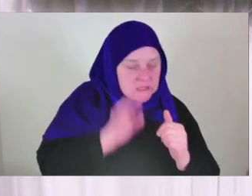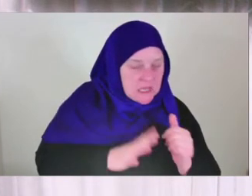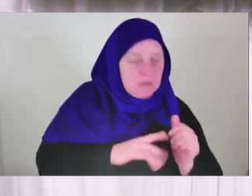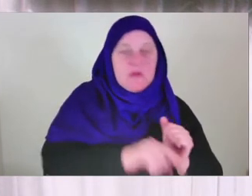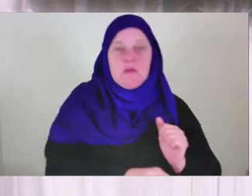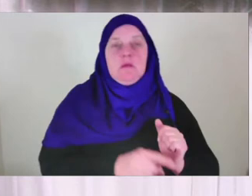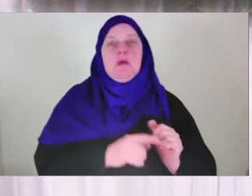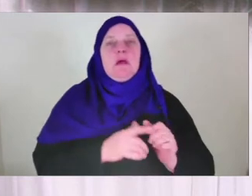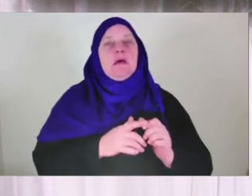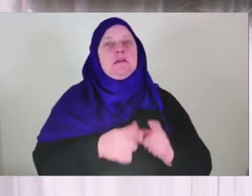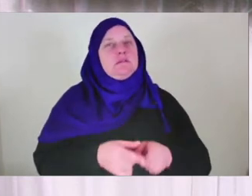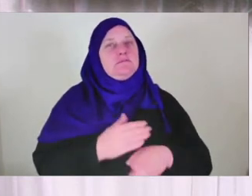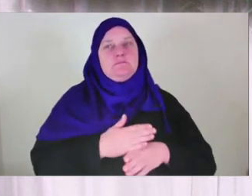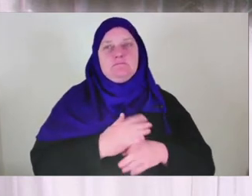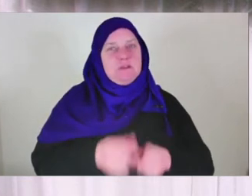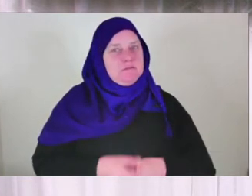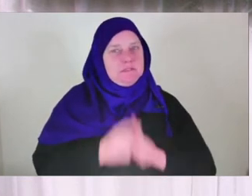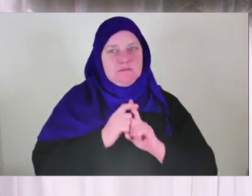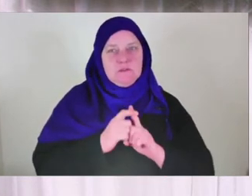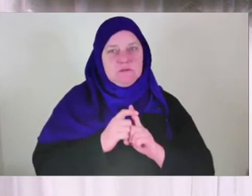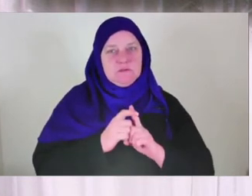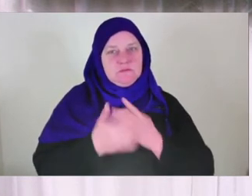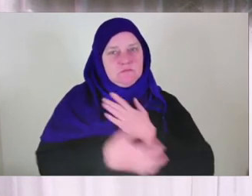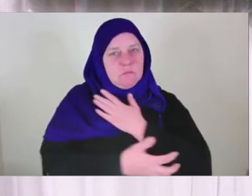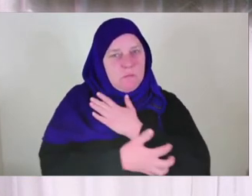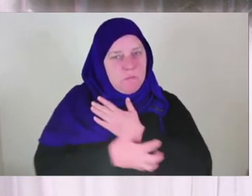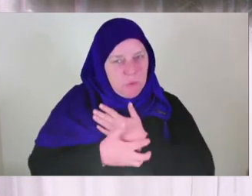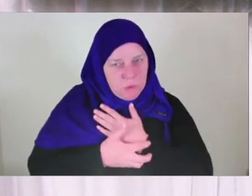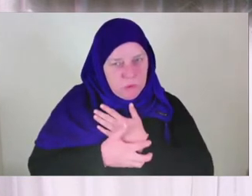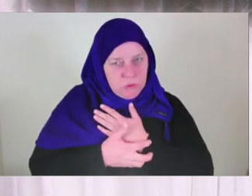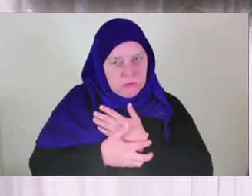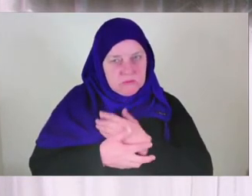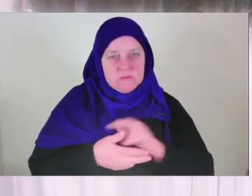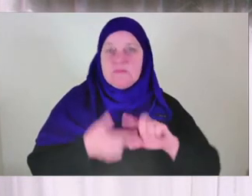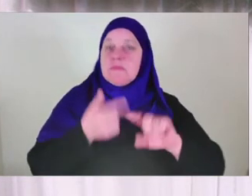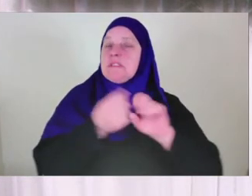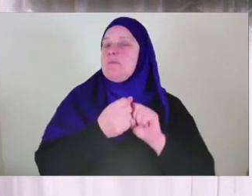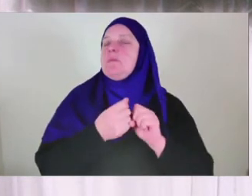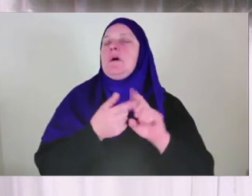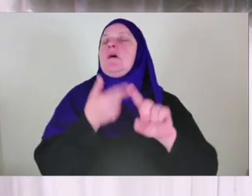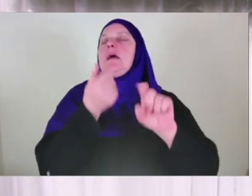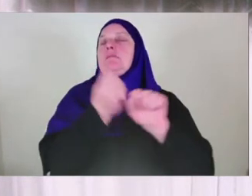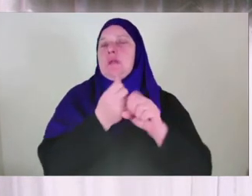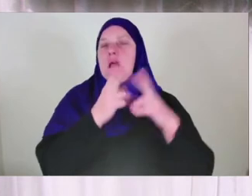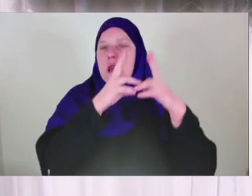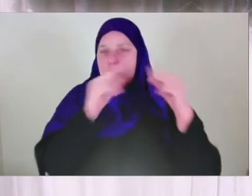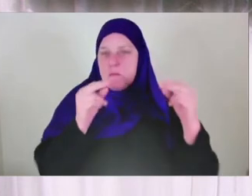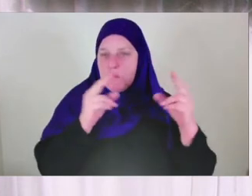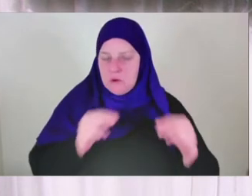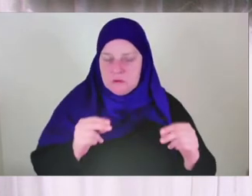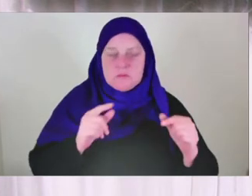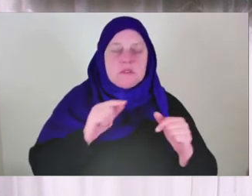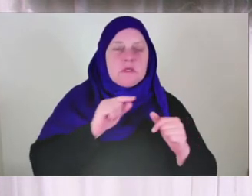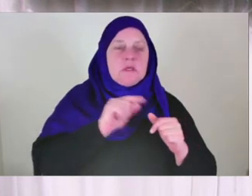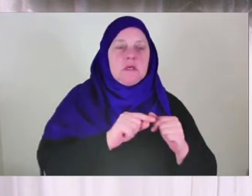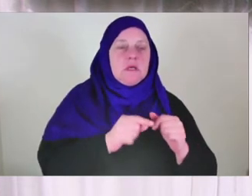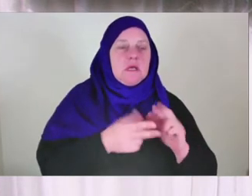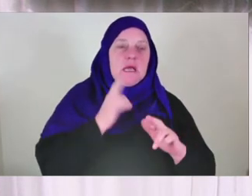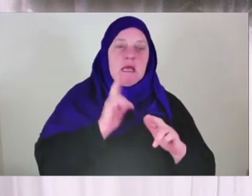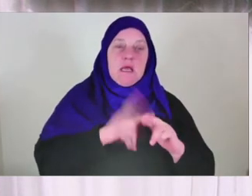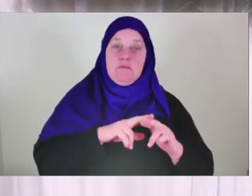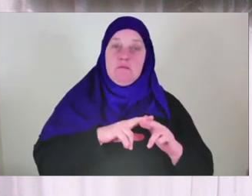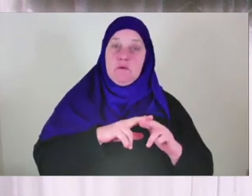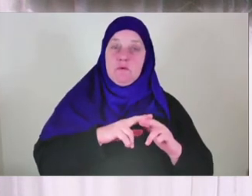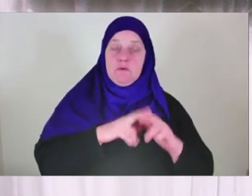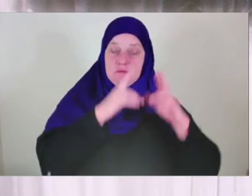if you're there, like, and you're, like, in Lebanon, for example, I'll give you how Lebanon works. If you're there, you're married with